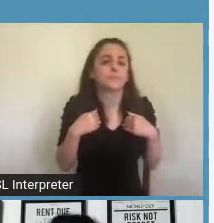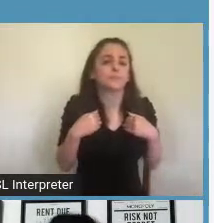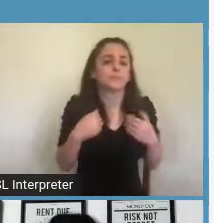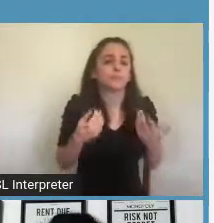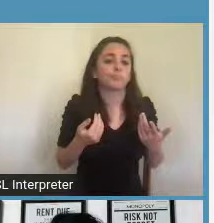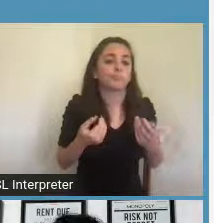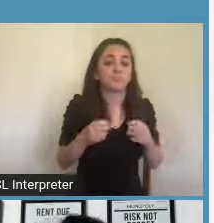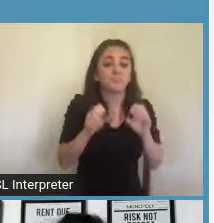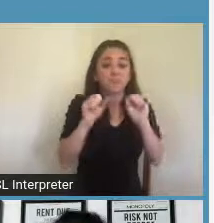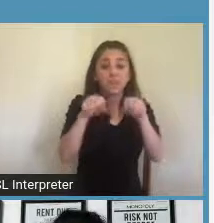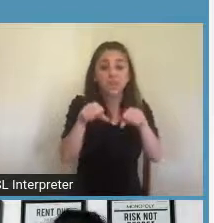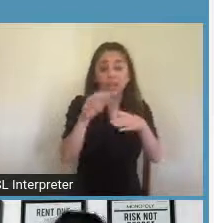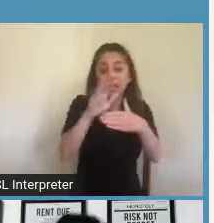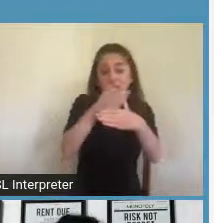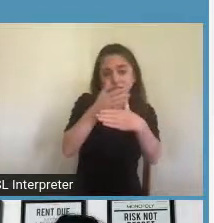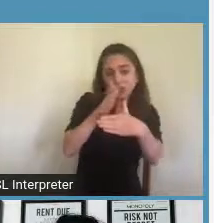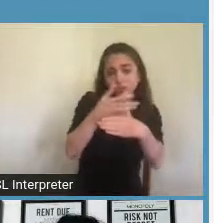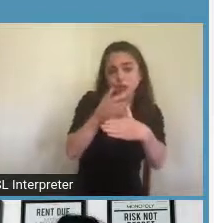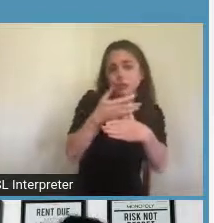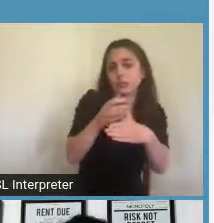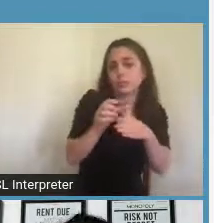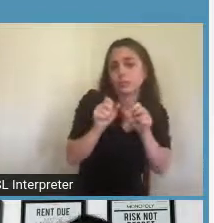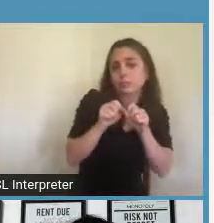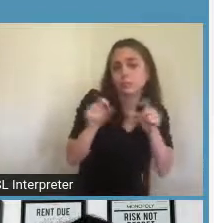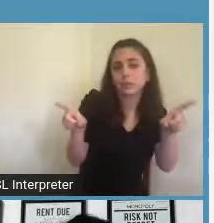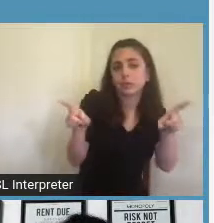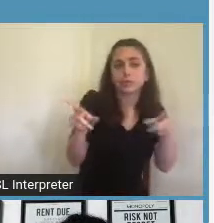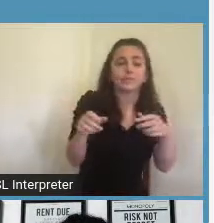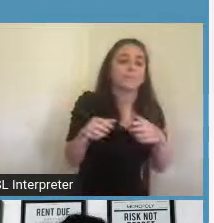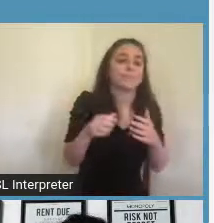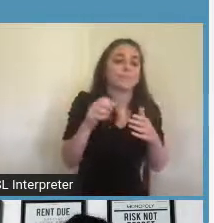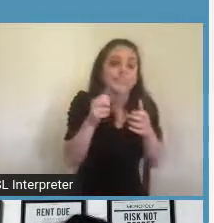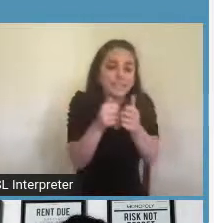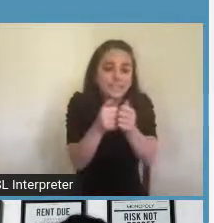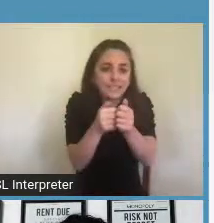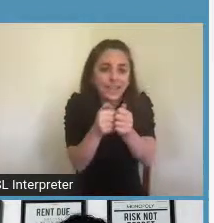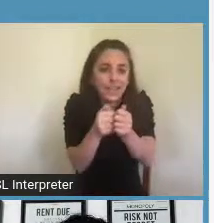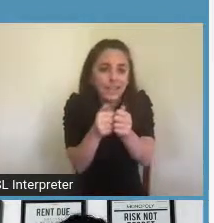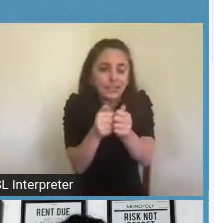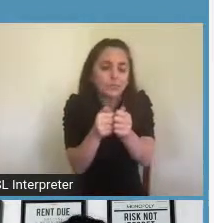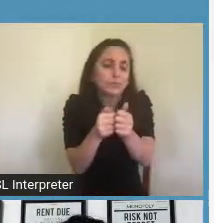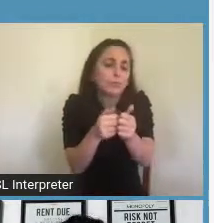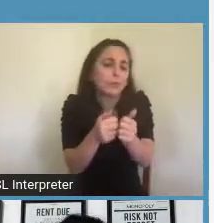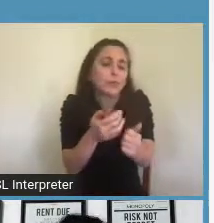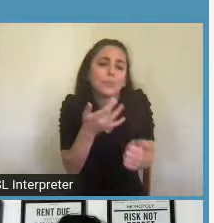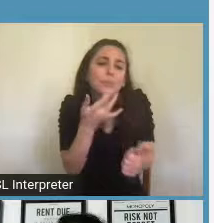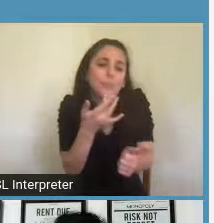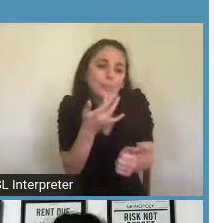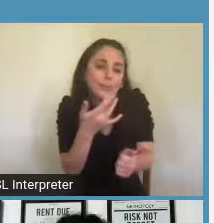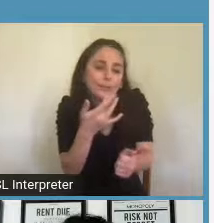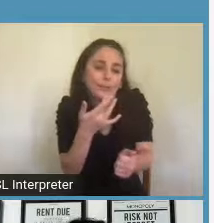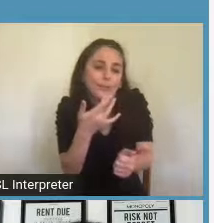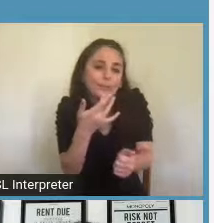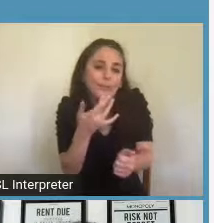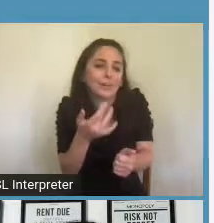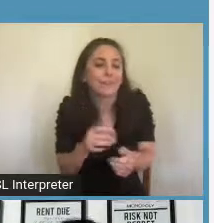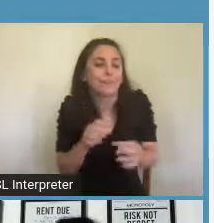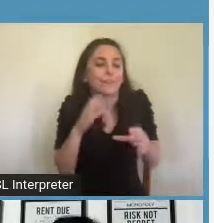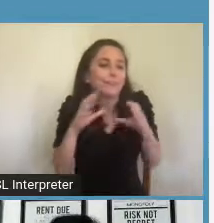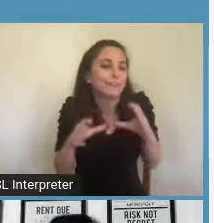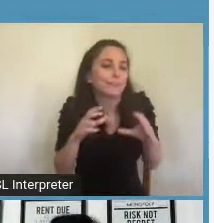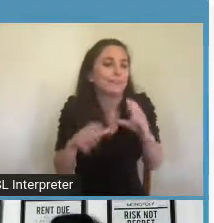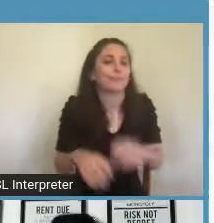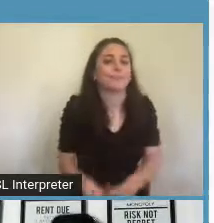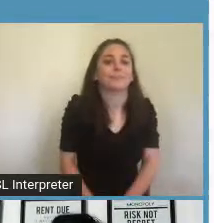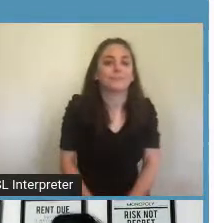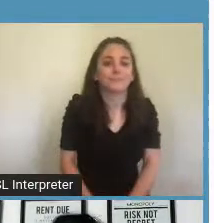able to share messages and things via text, which is a preferred mode of communication.